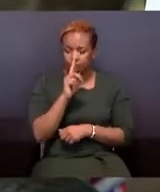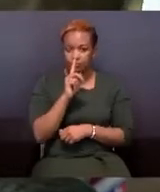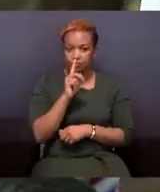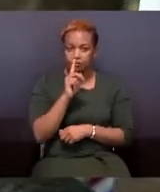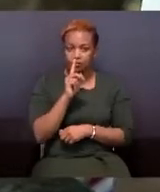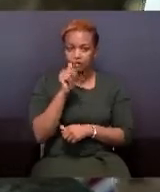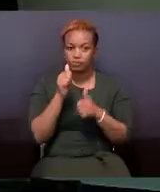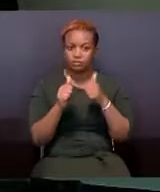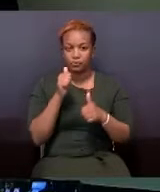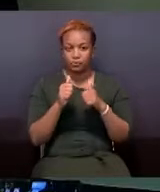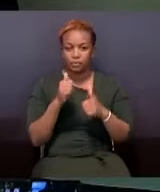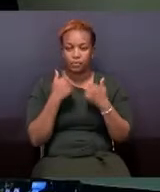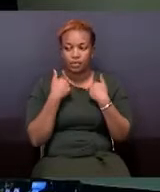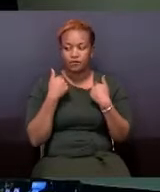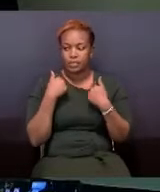Thank you.